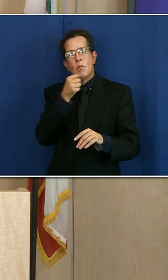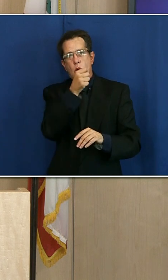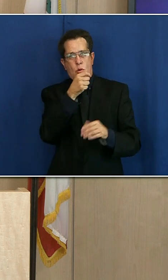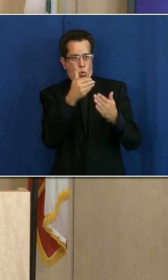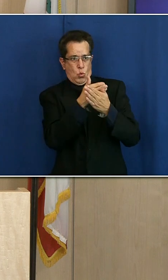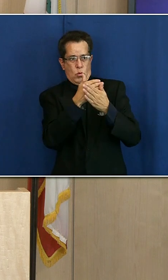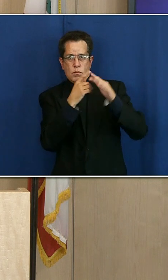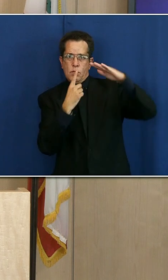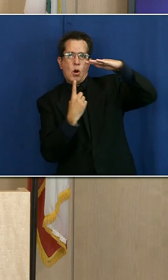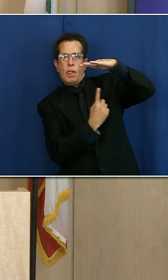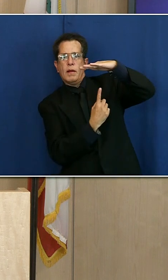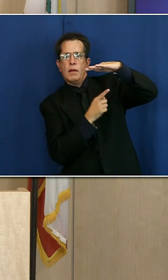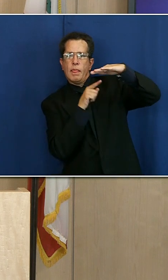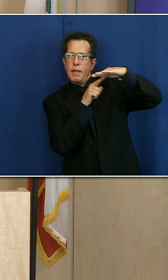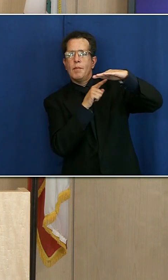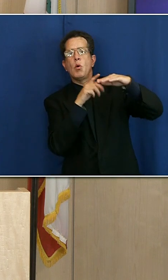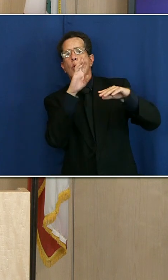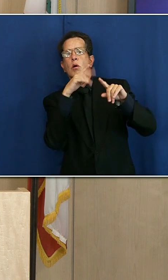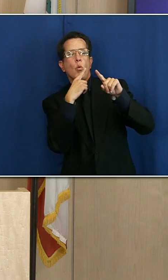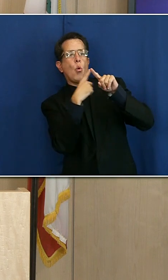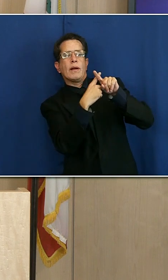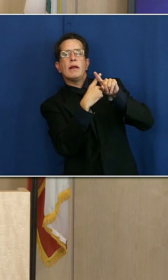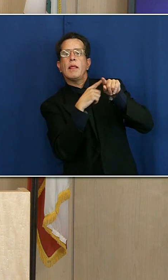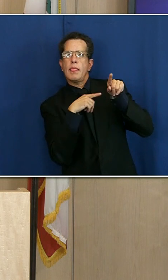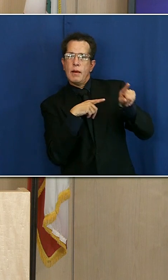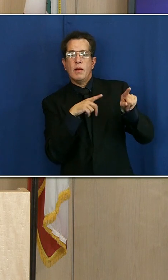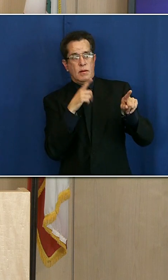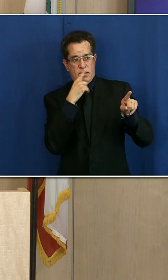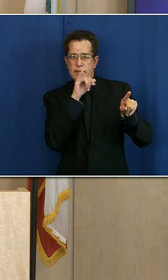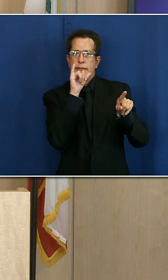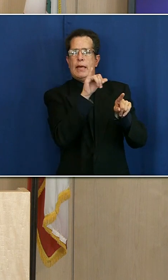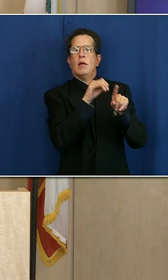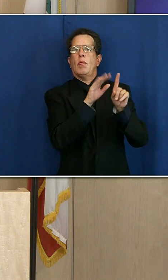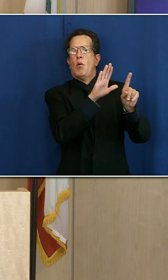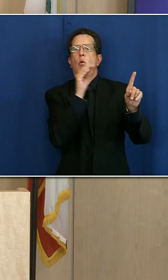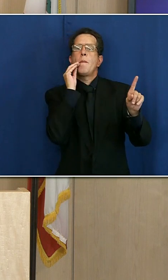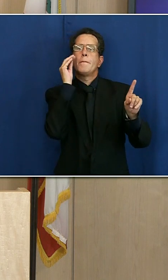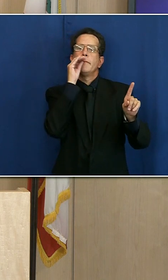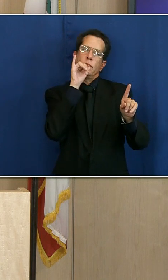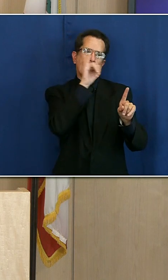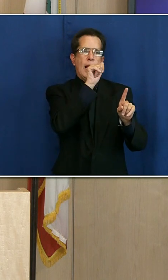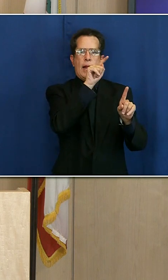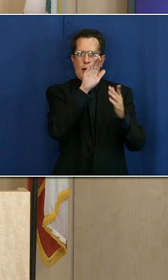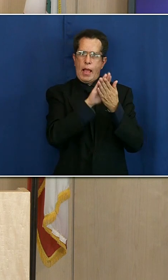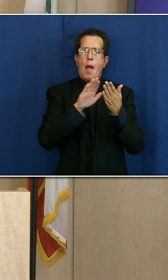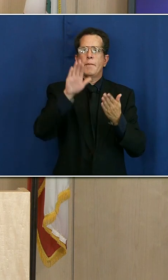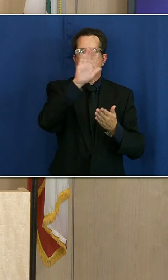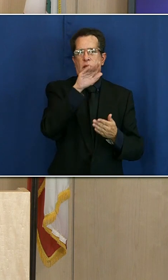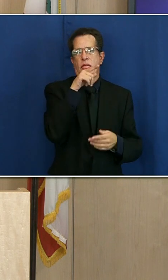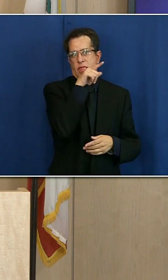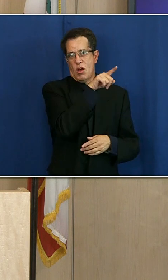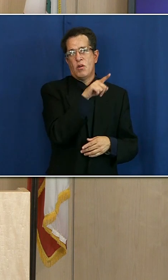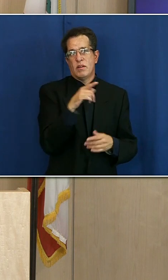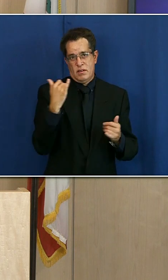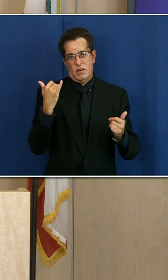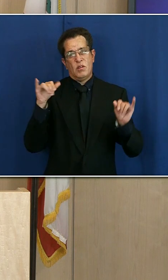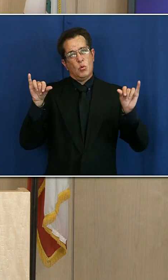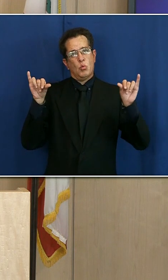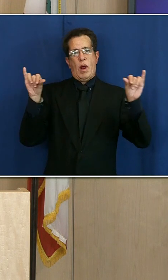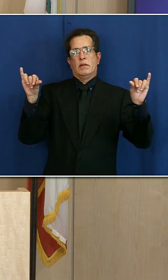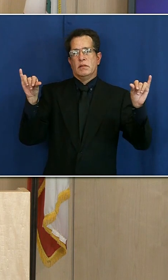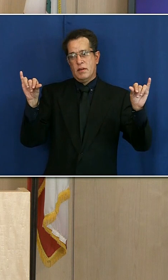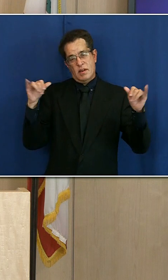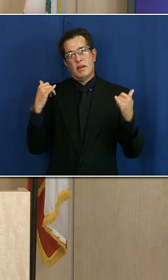location, or quarantine, where they will quarantine in their current living space on campus. We have in our isolation